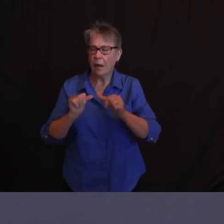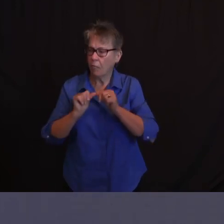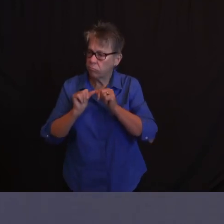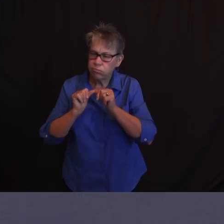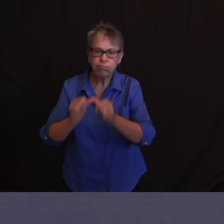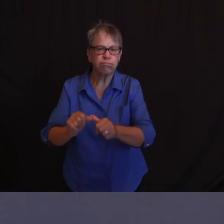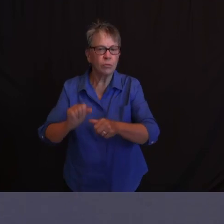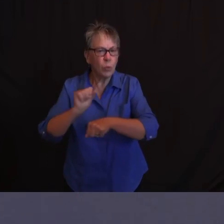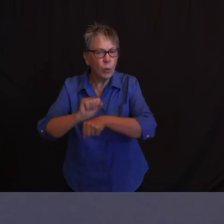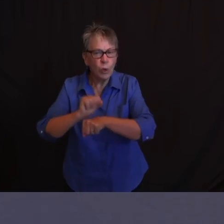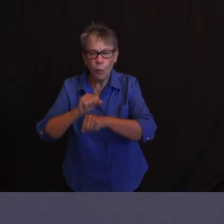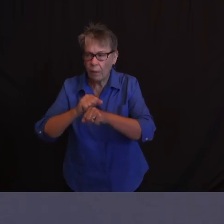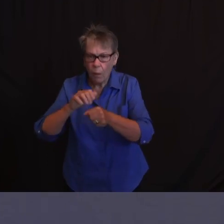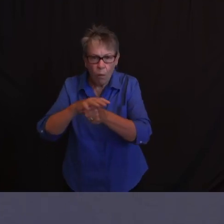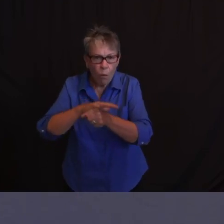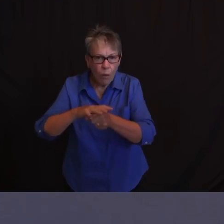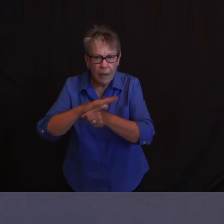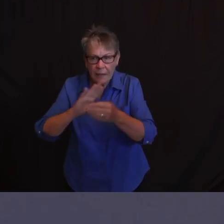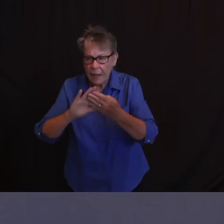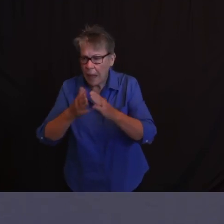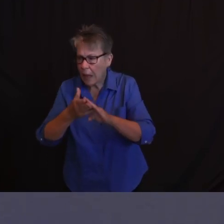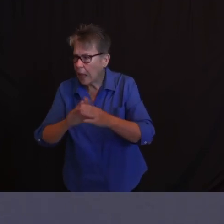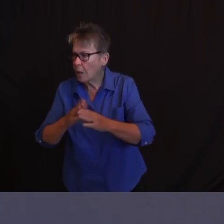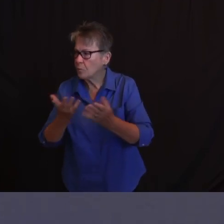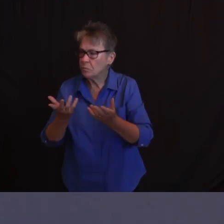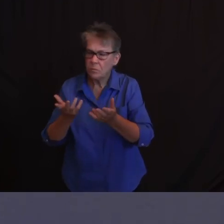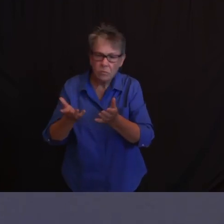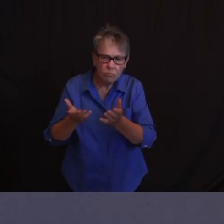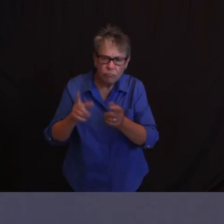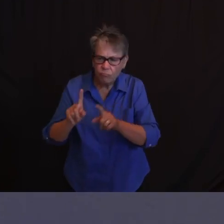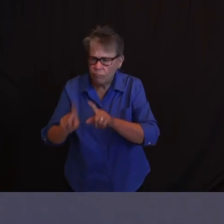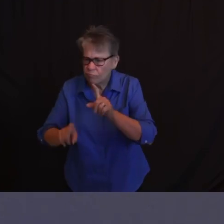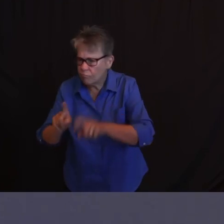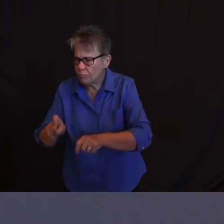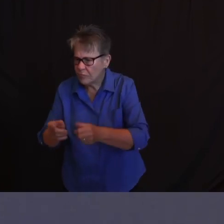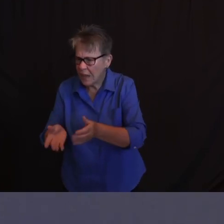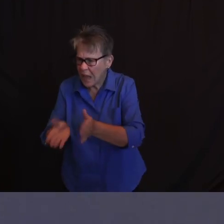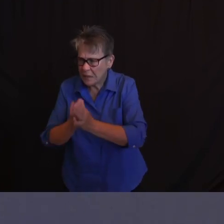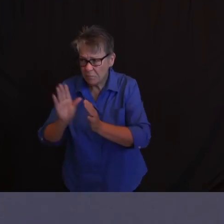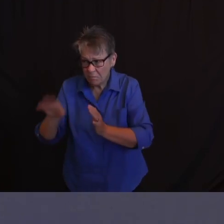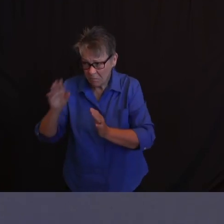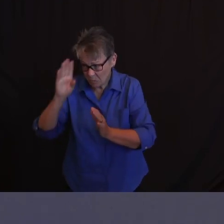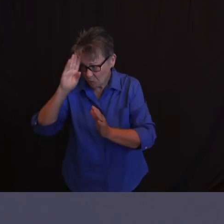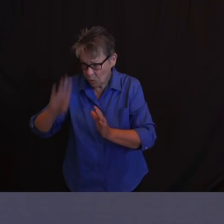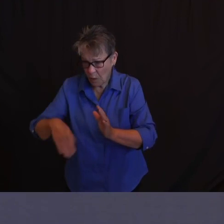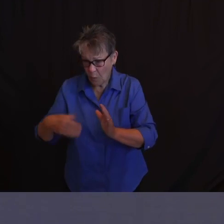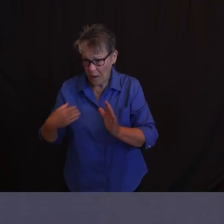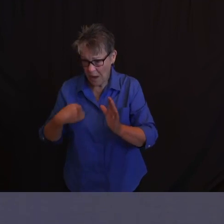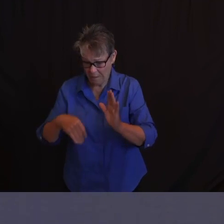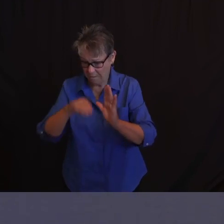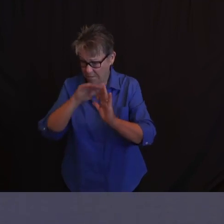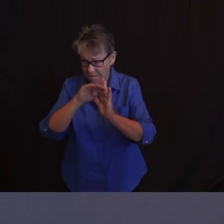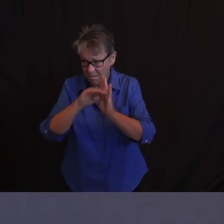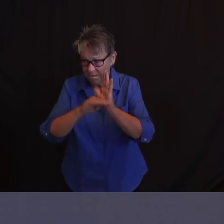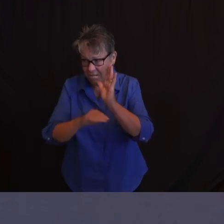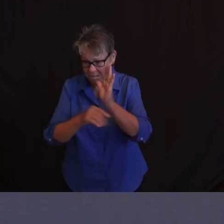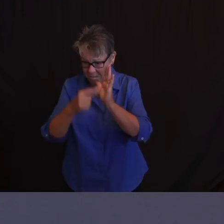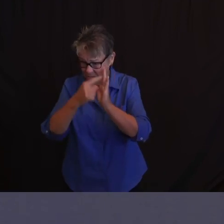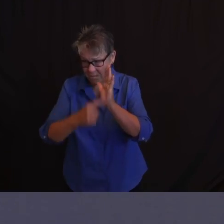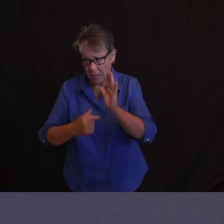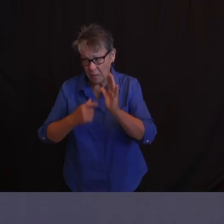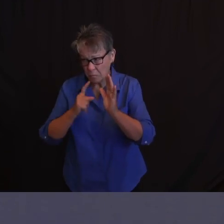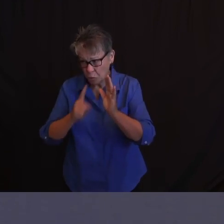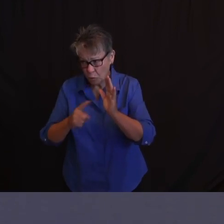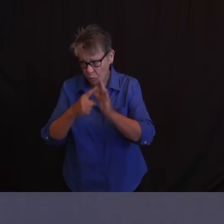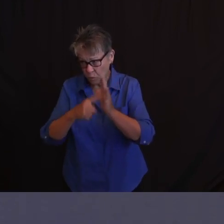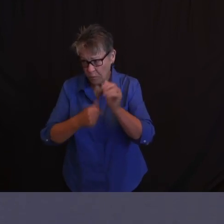communities and asking them to execute on the broad parameters. And so far, it's been good. I've not seen the New